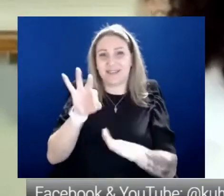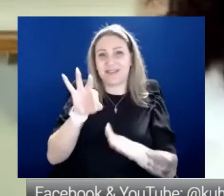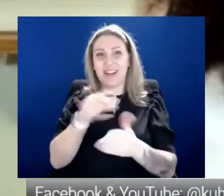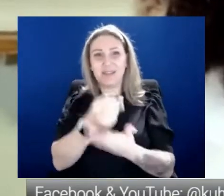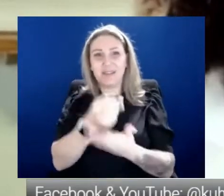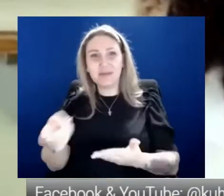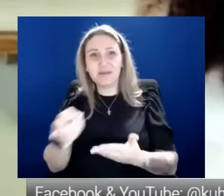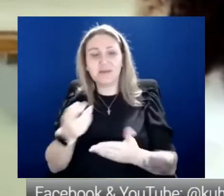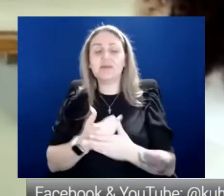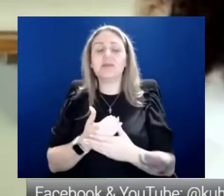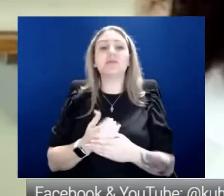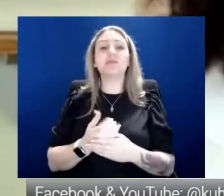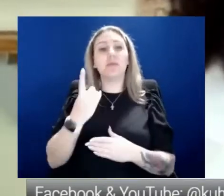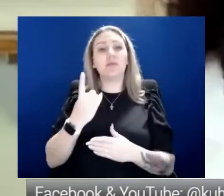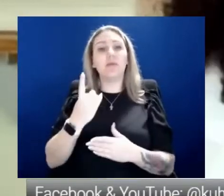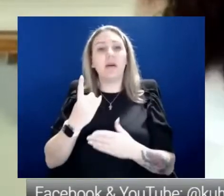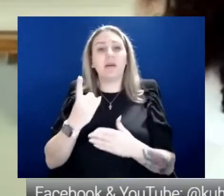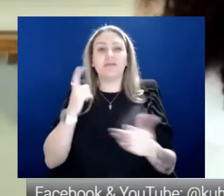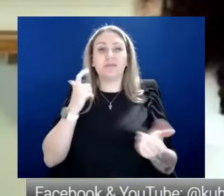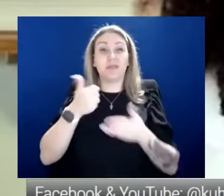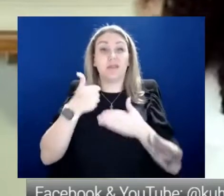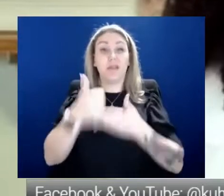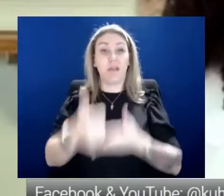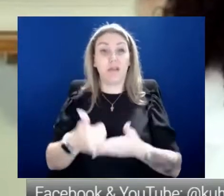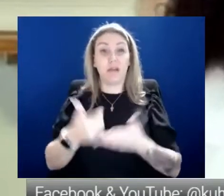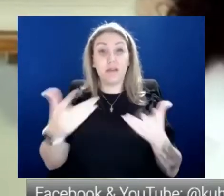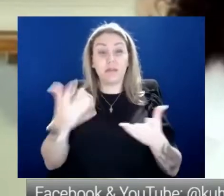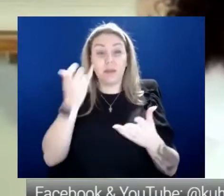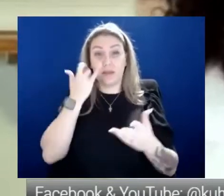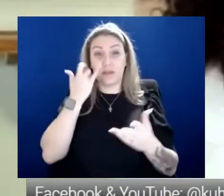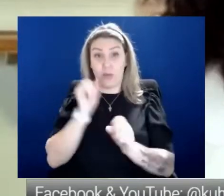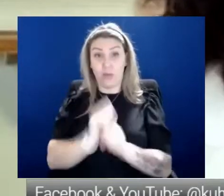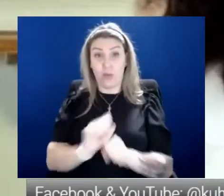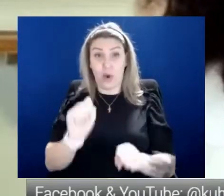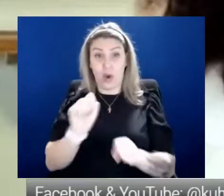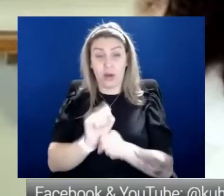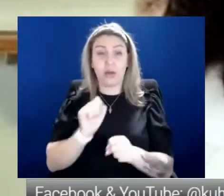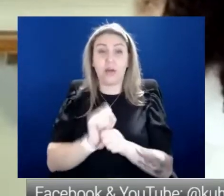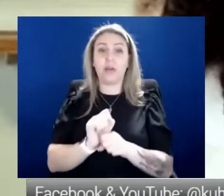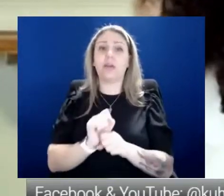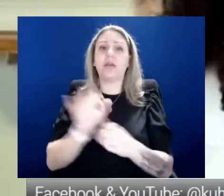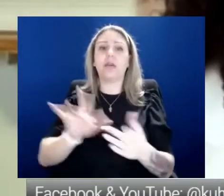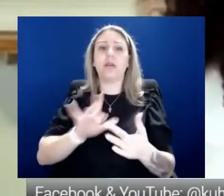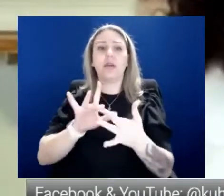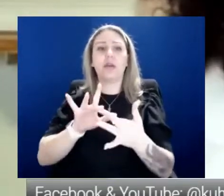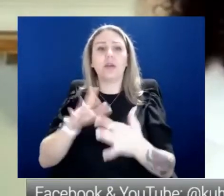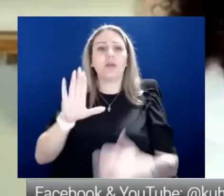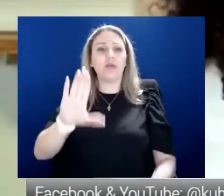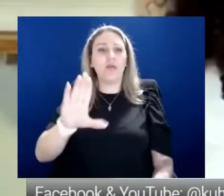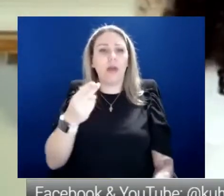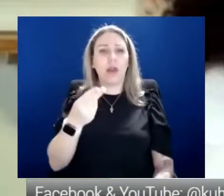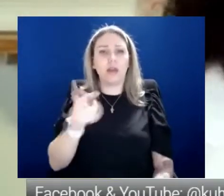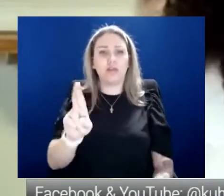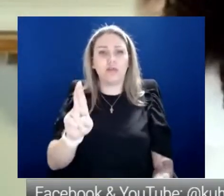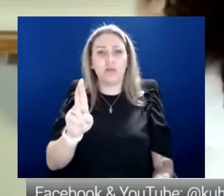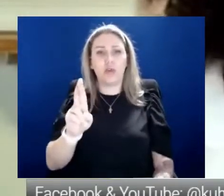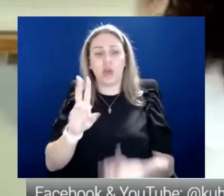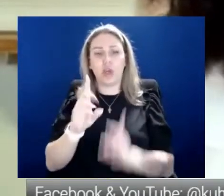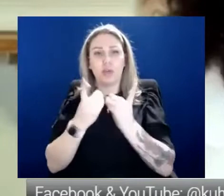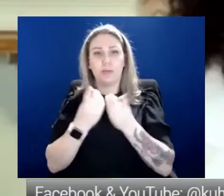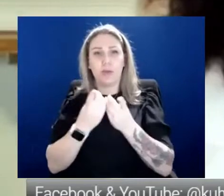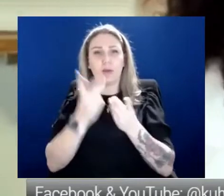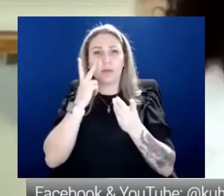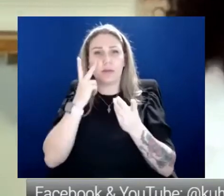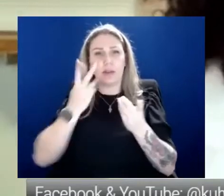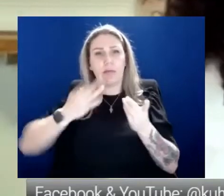the biggest tips that I have is if you are a working mom, get in touch with your HR department and see what benefits